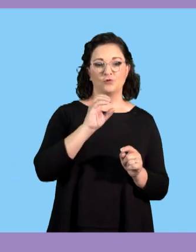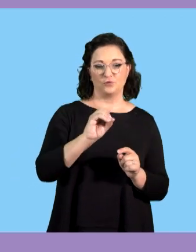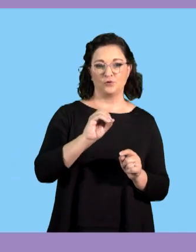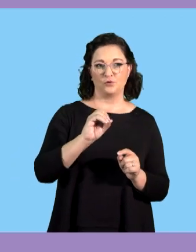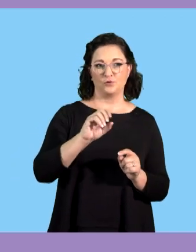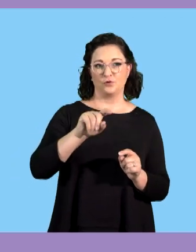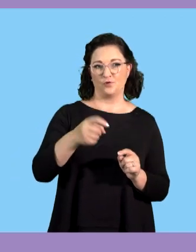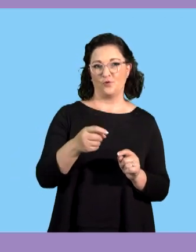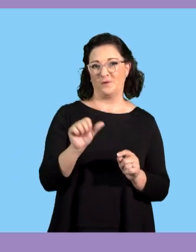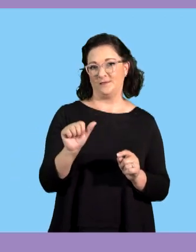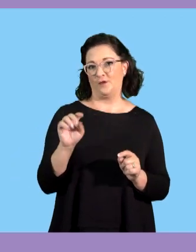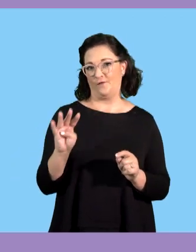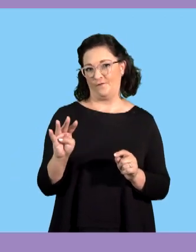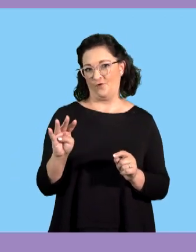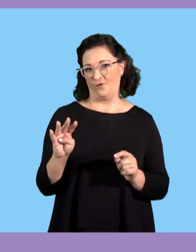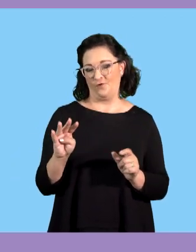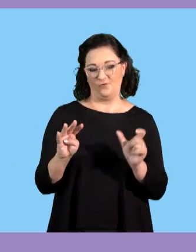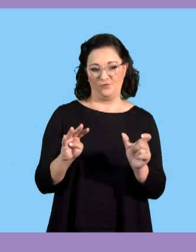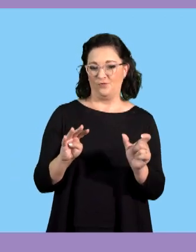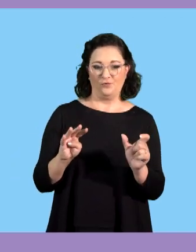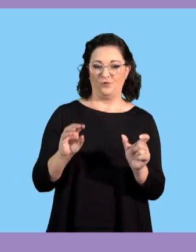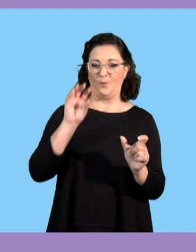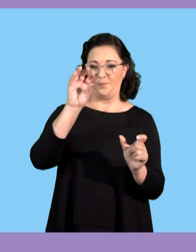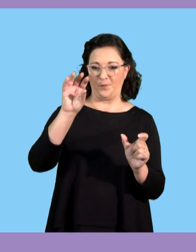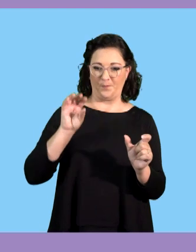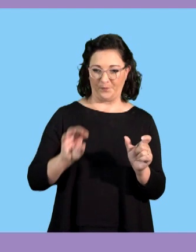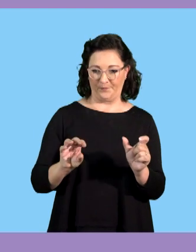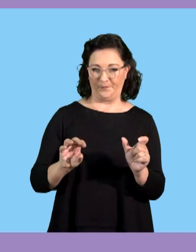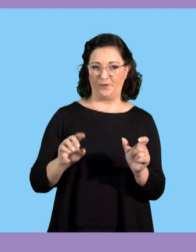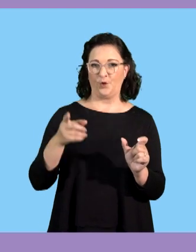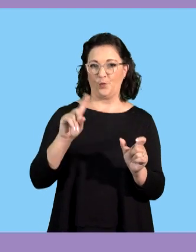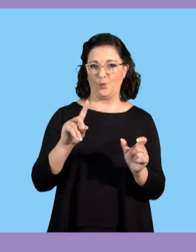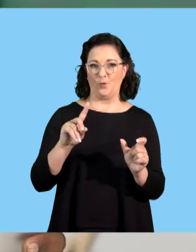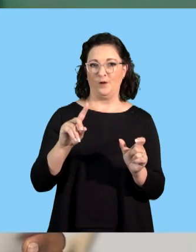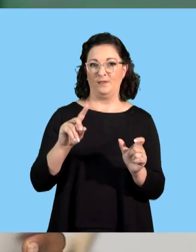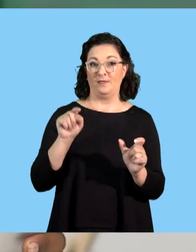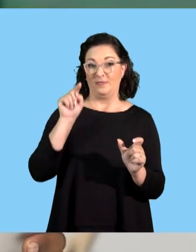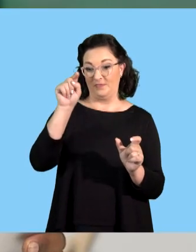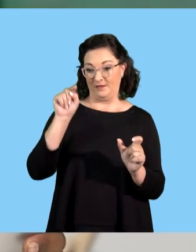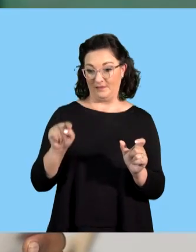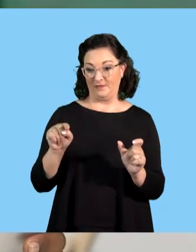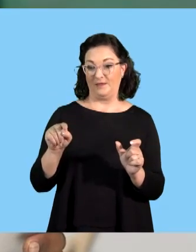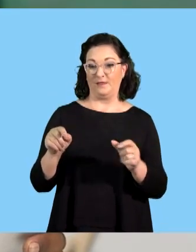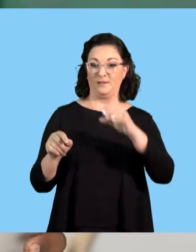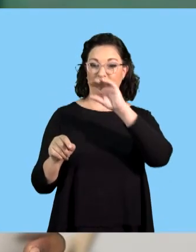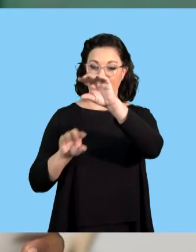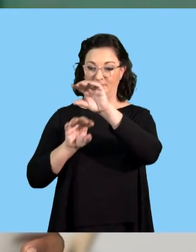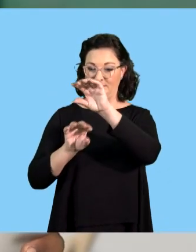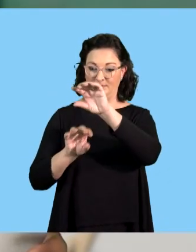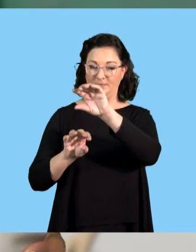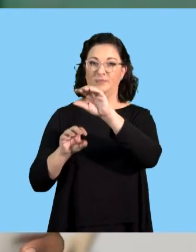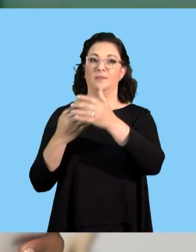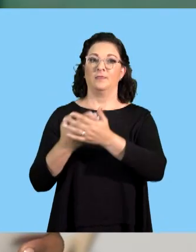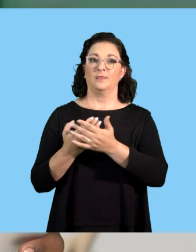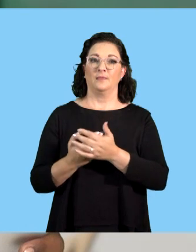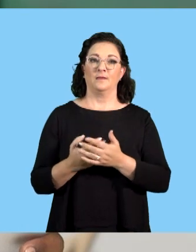fraction, the 0.64 into a common fraction, and then you find the square root of the numerator, then find the square root of the denominator.